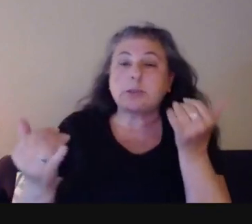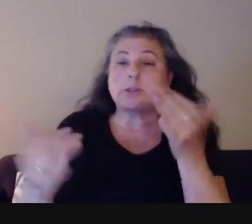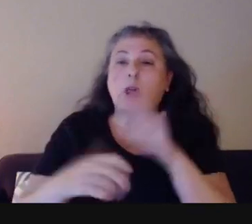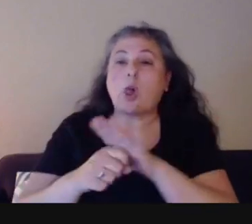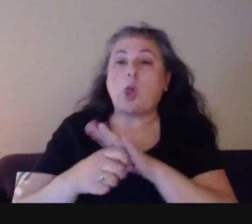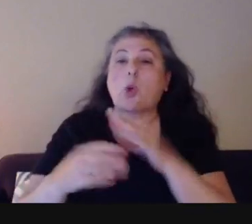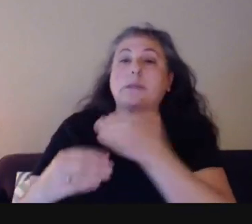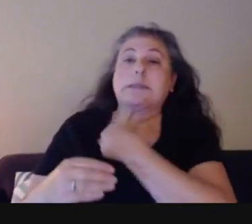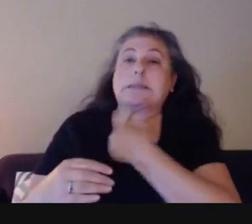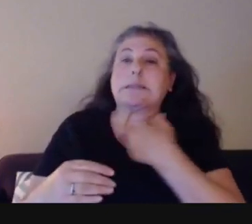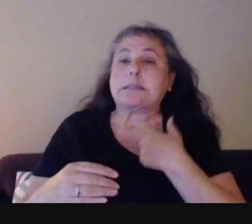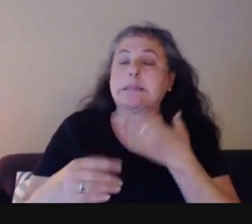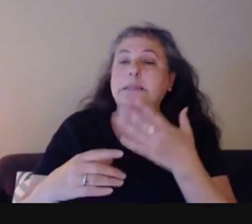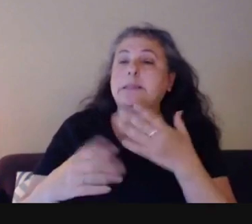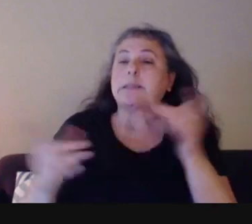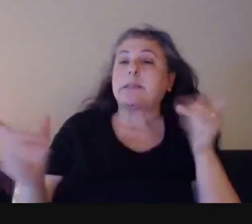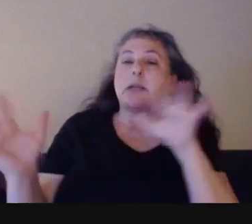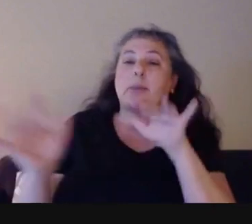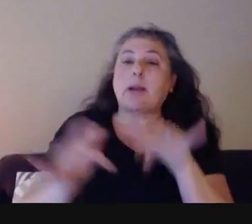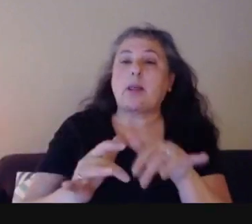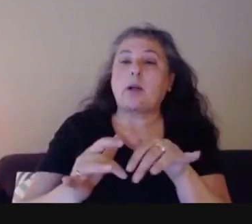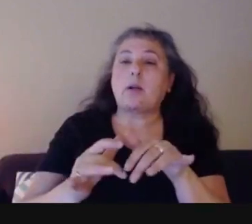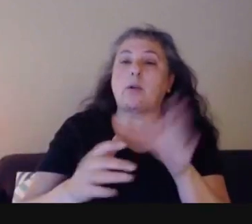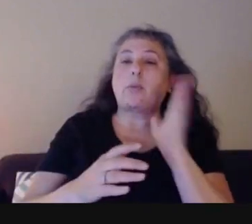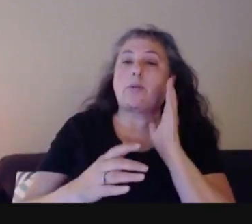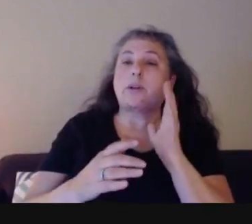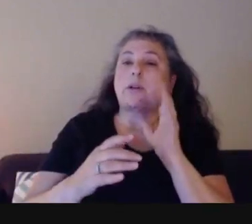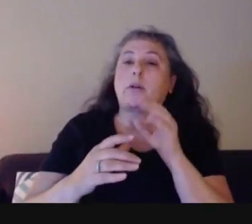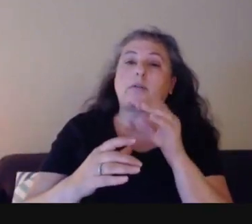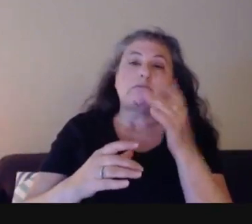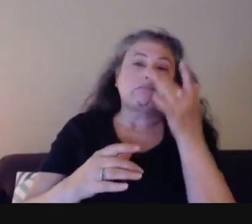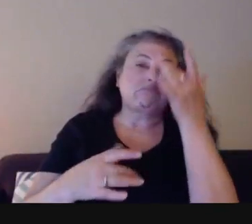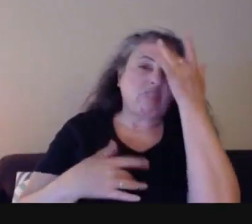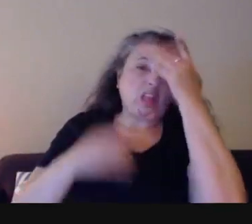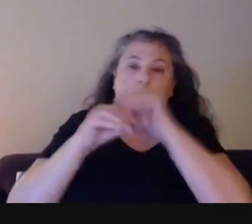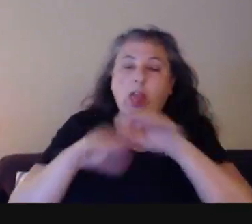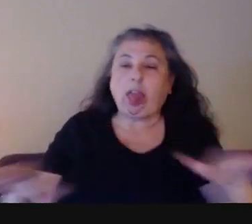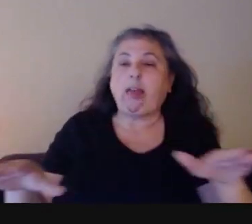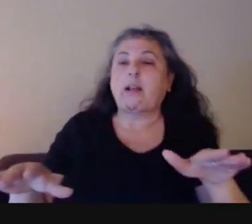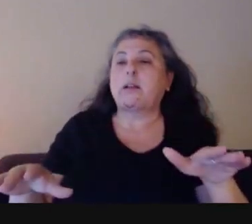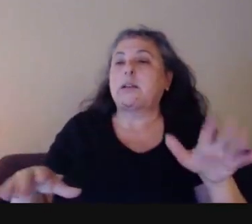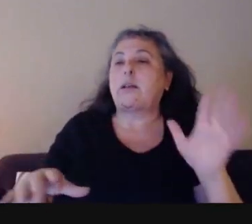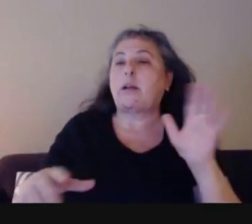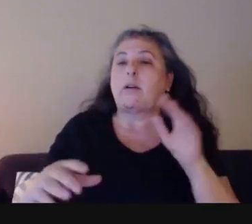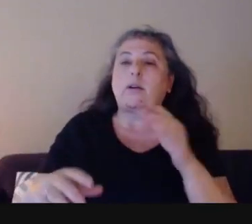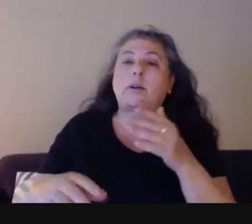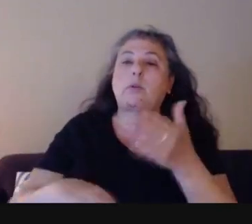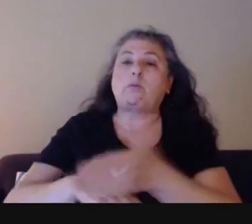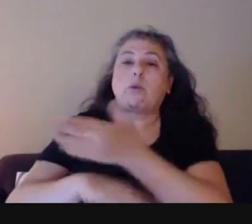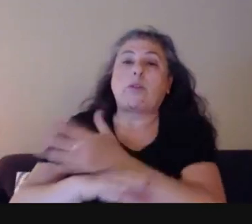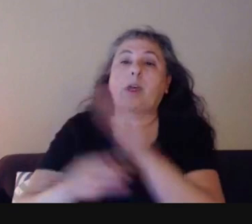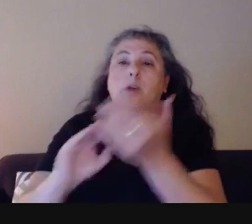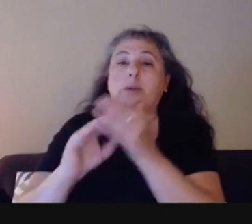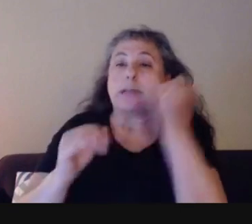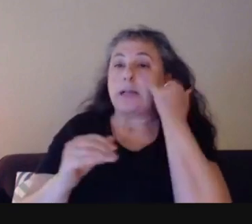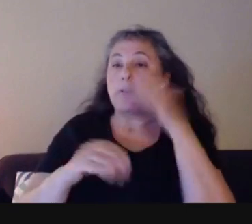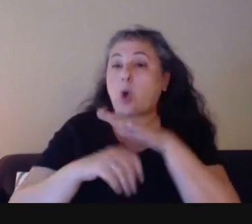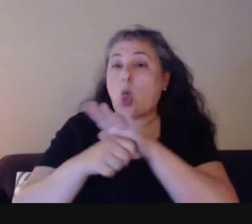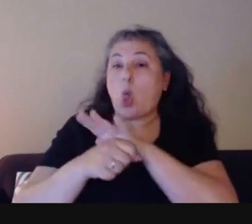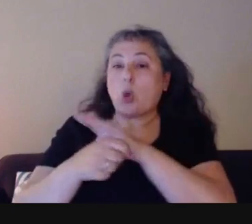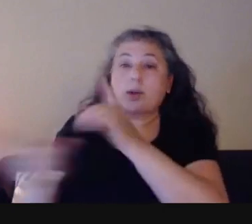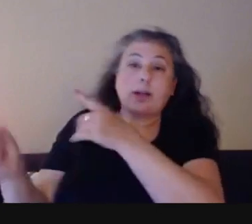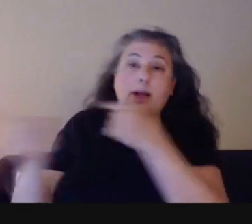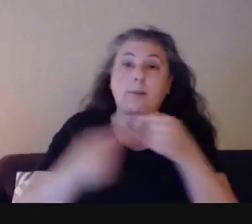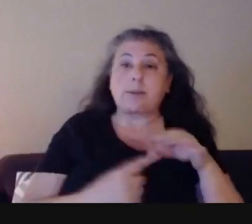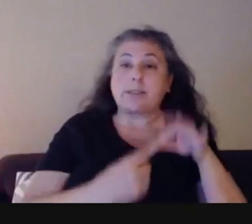during previous epidemics and pandemics for the betterment of their communities. If you're local, we encourage everyone to come out and visit the special